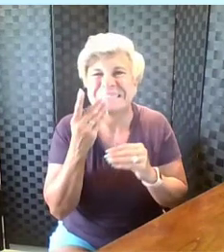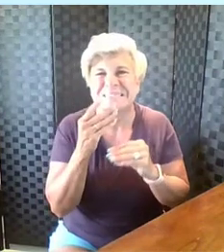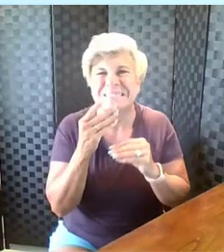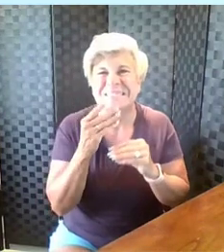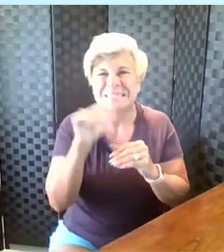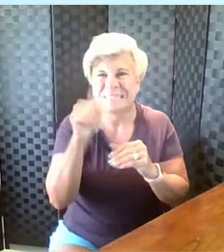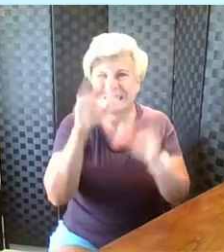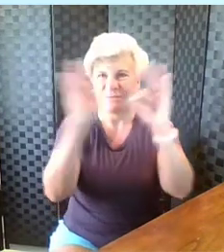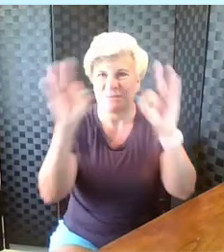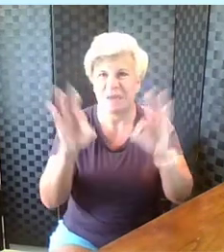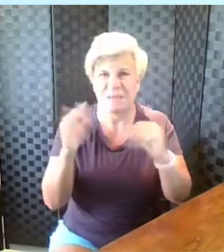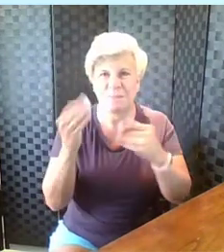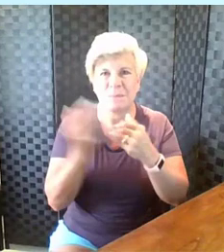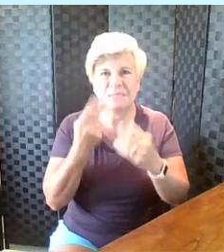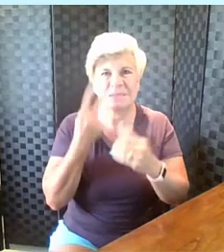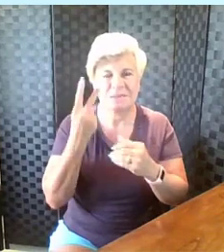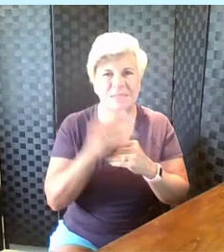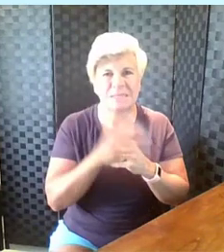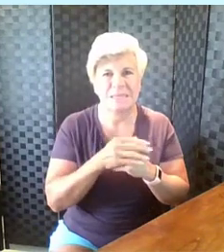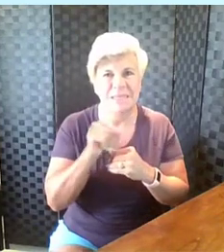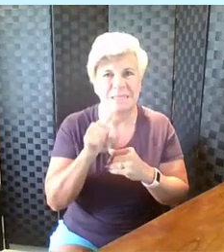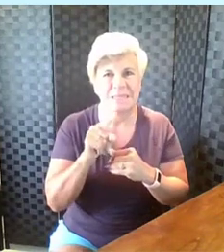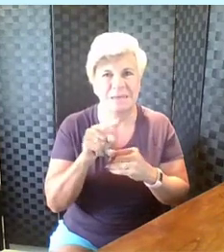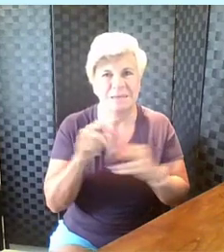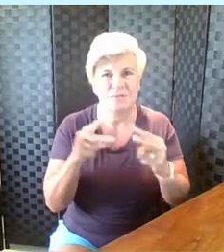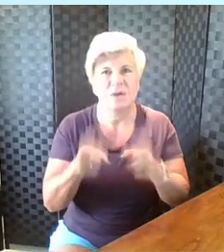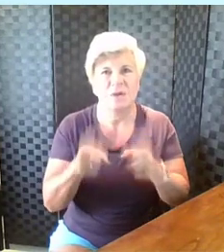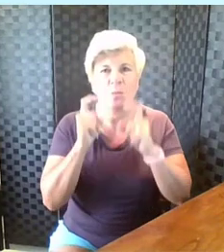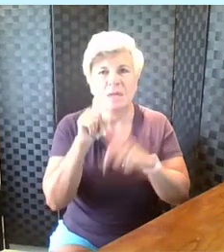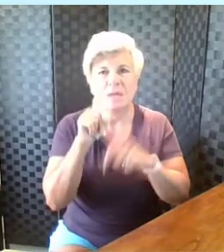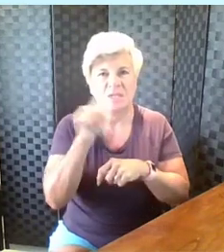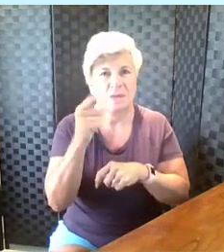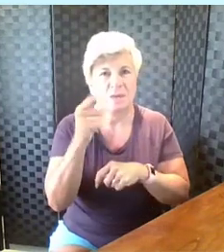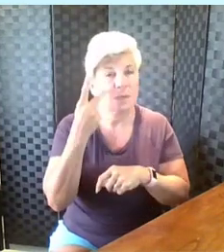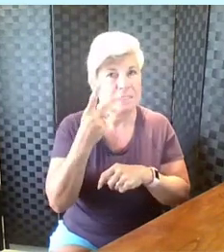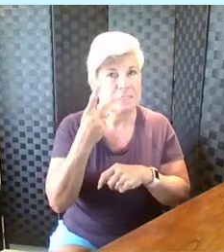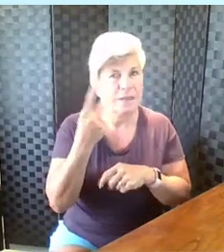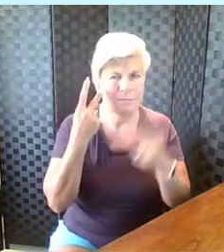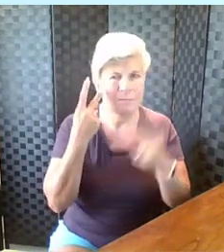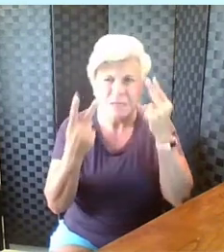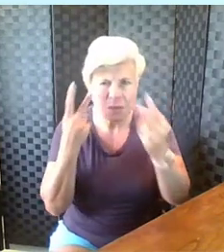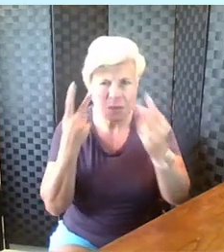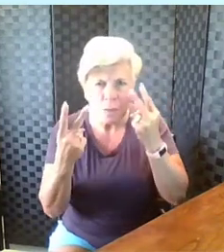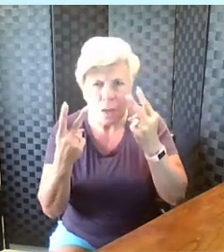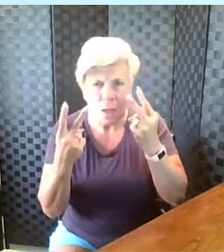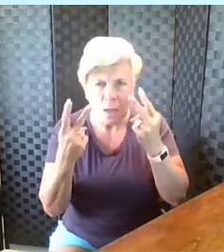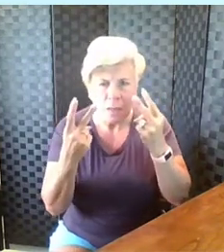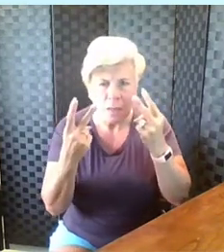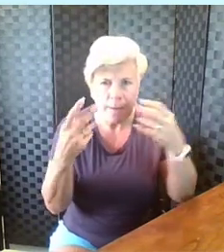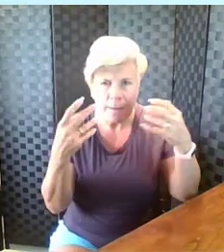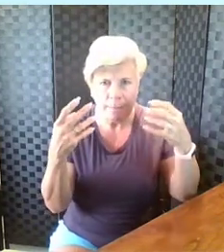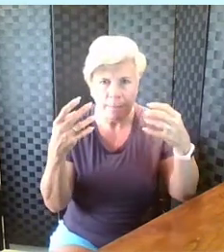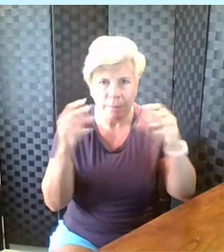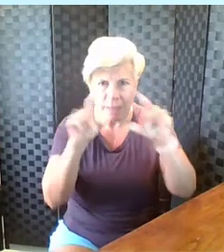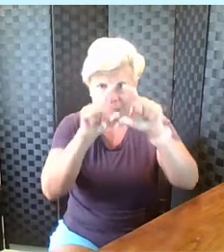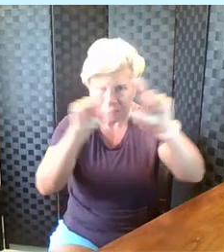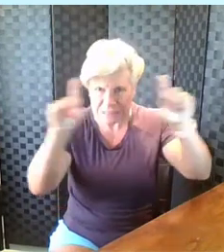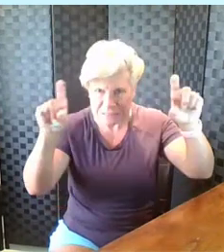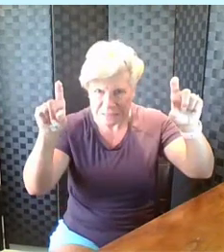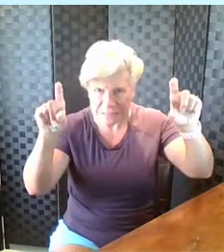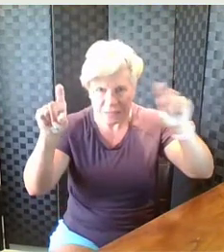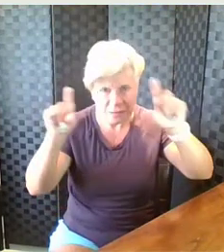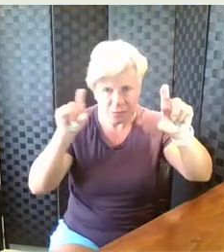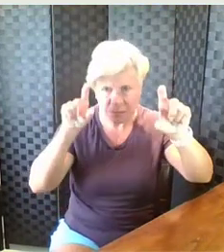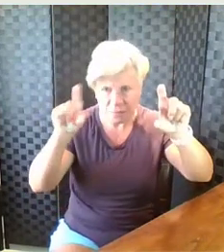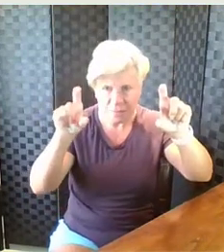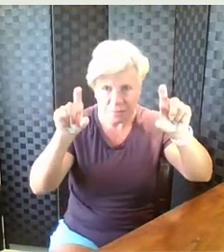much easier to see than just the scattered dots. This is a very quick check because we can see visually that they're lined up nicely. And what do you notice about the 2 tin